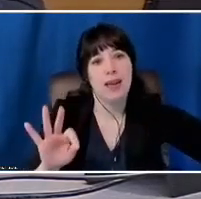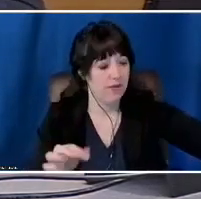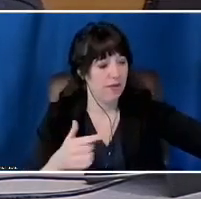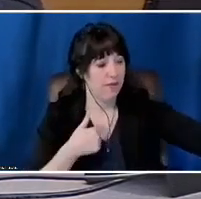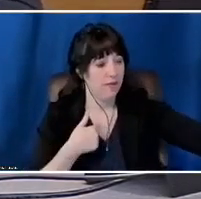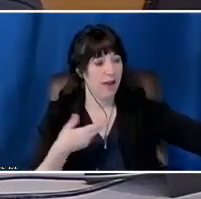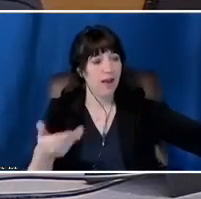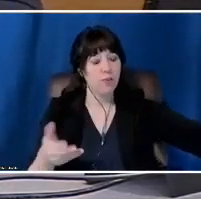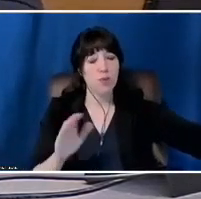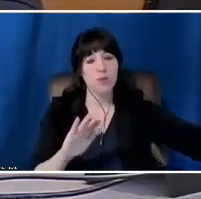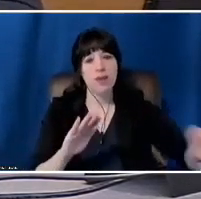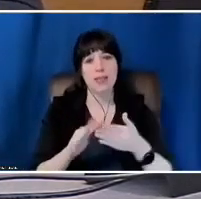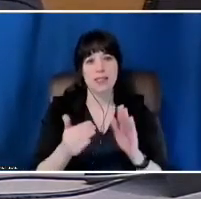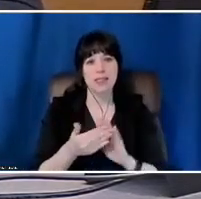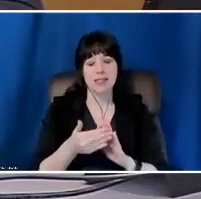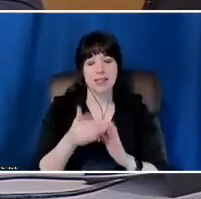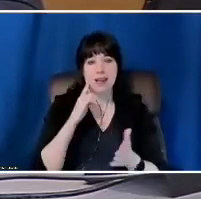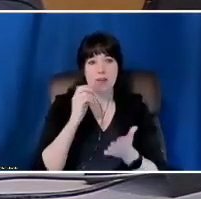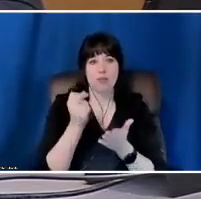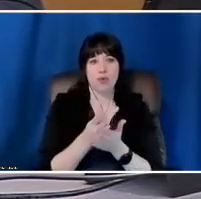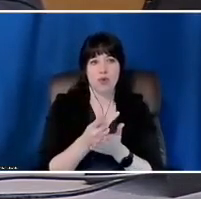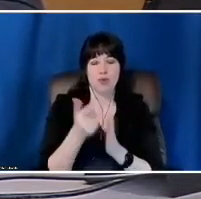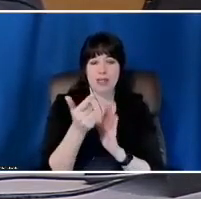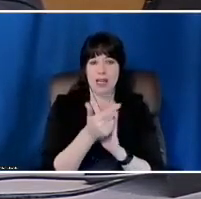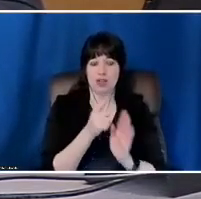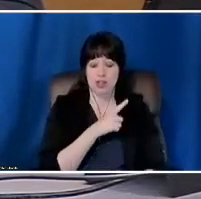Council approve the Legislative Committee's recommendation to